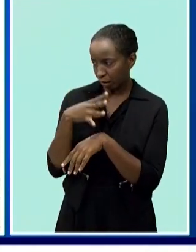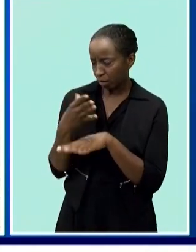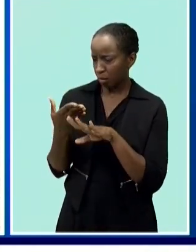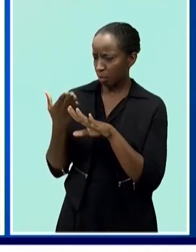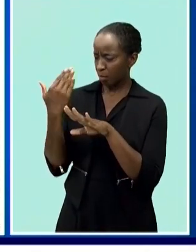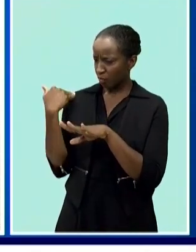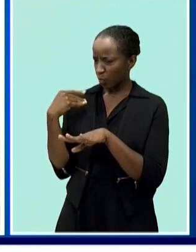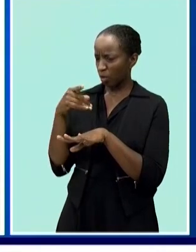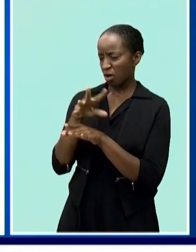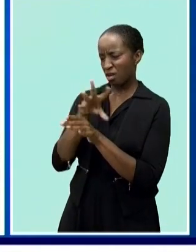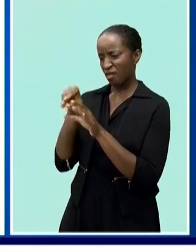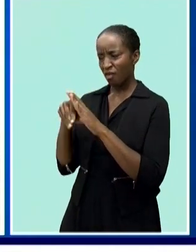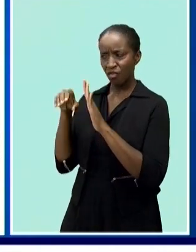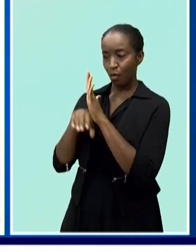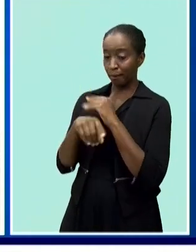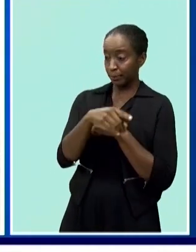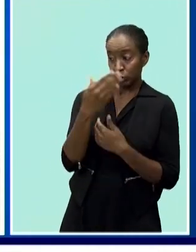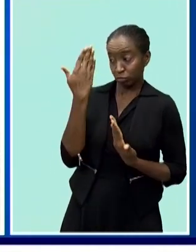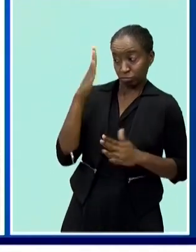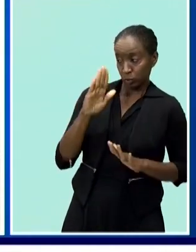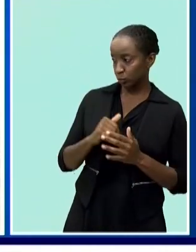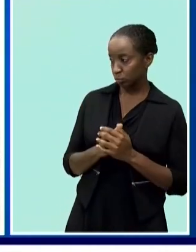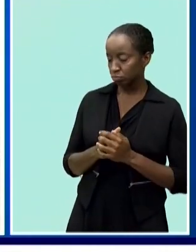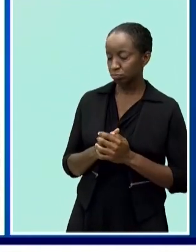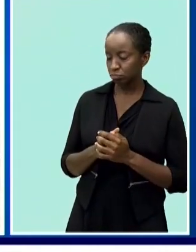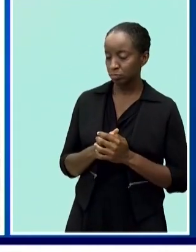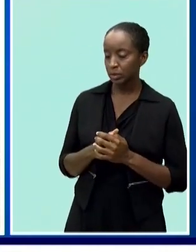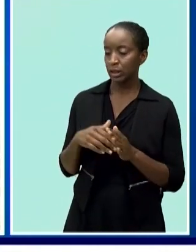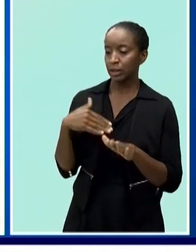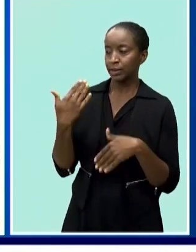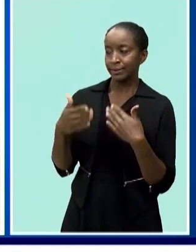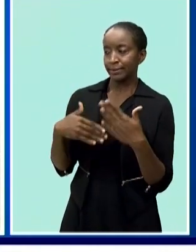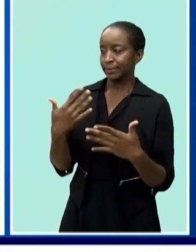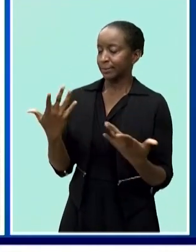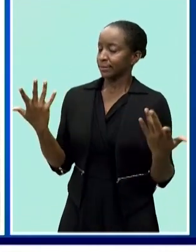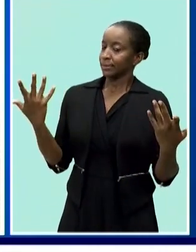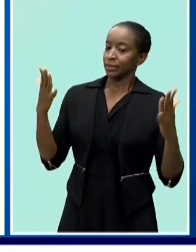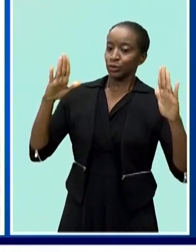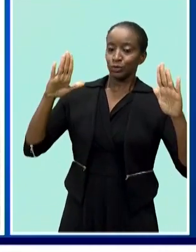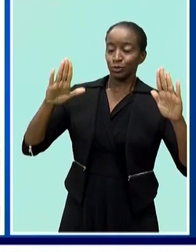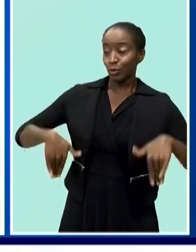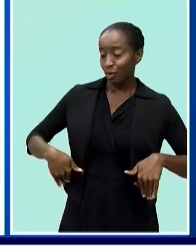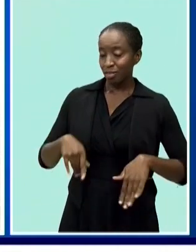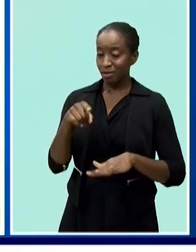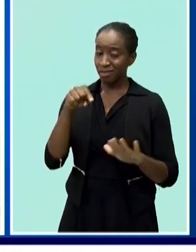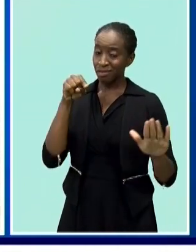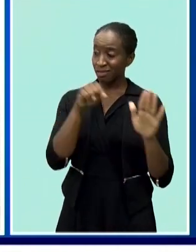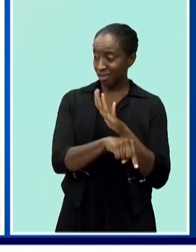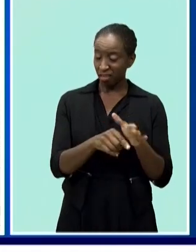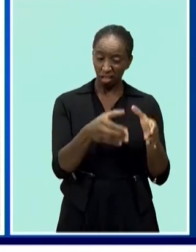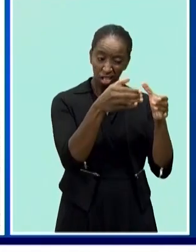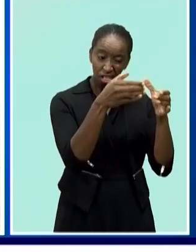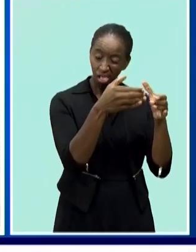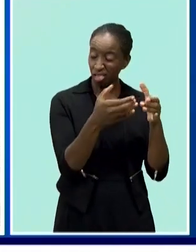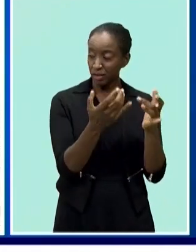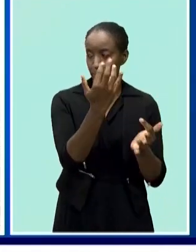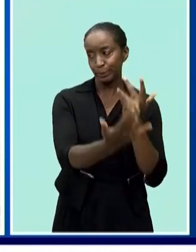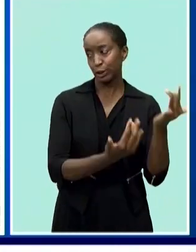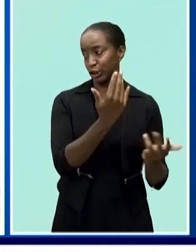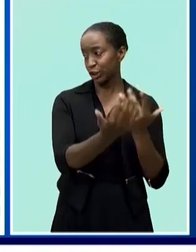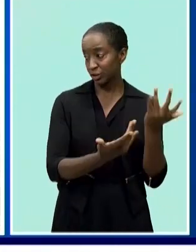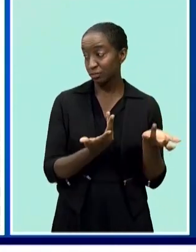criminal background, and by the time she found out it was too late, he killed her. He strangled her, and he burned her. So